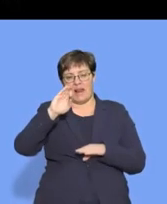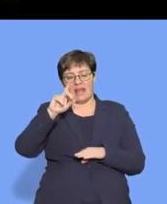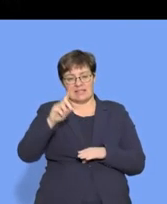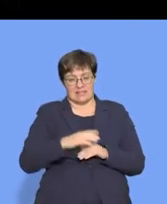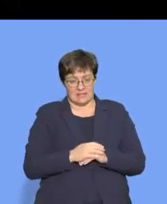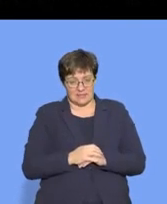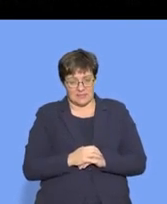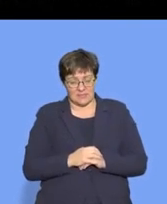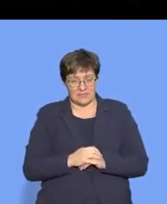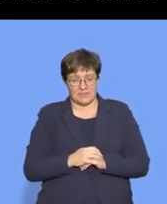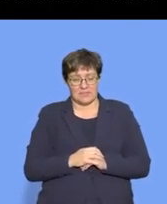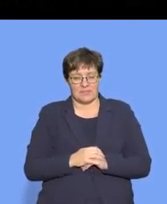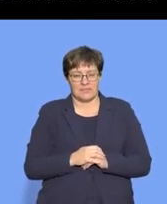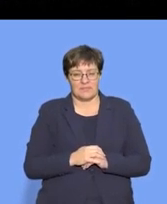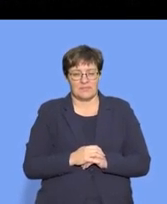the leaf.